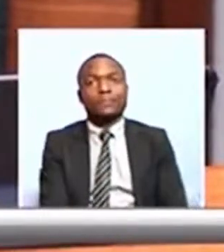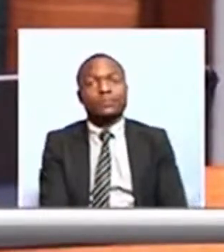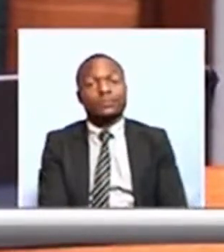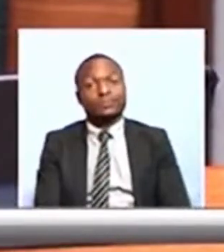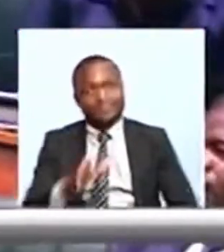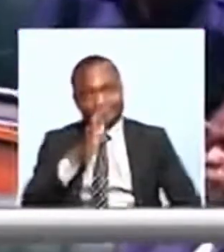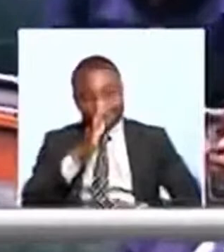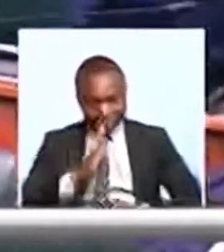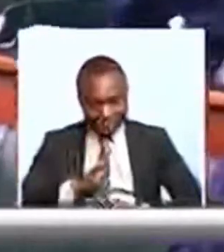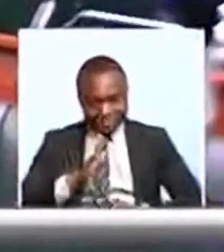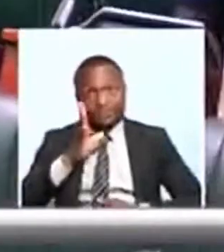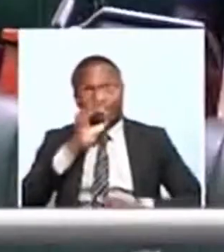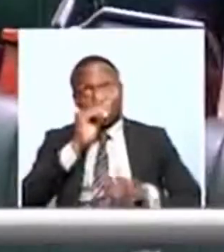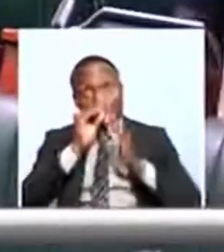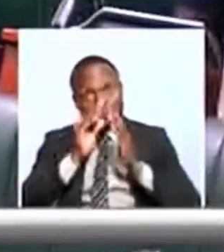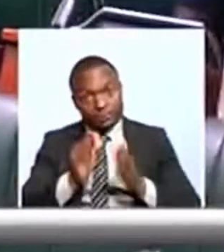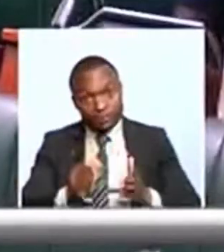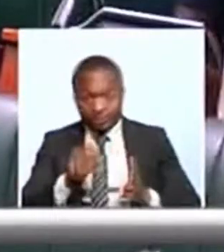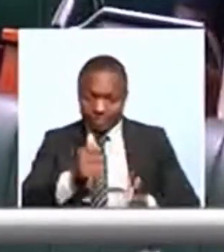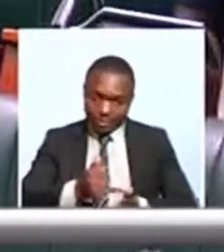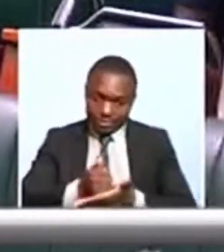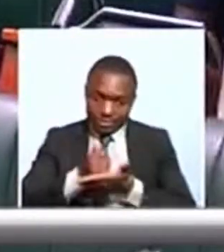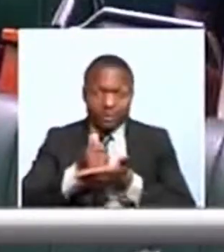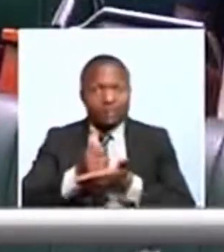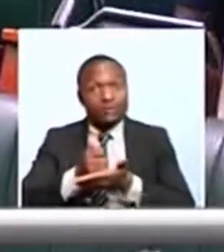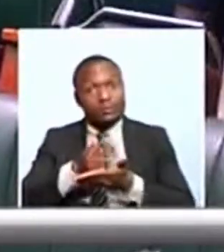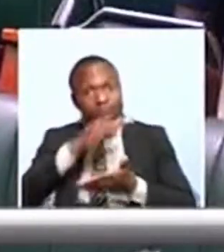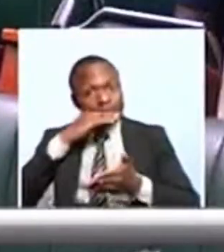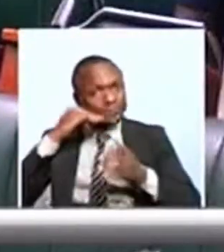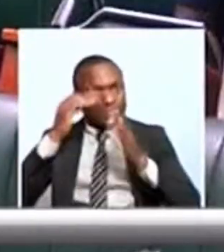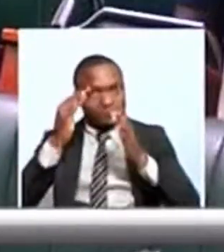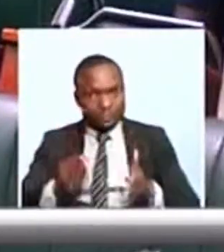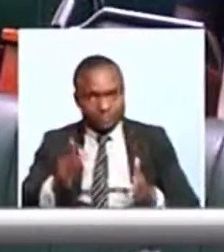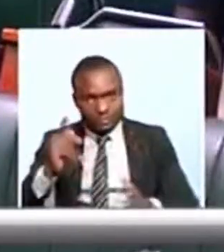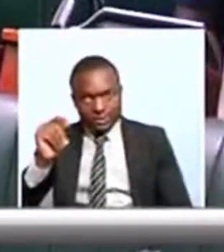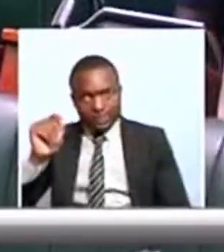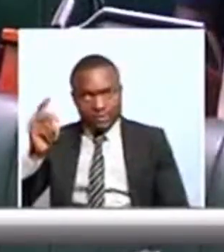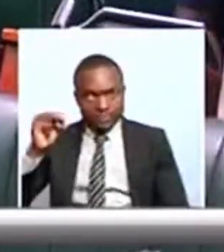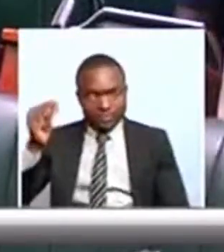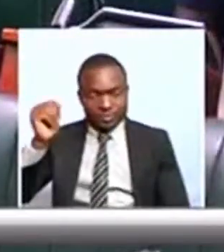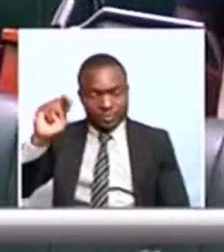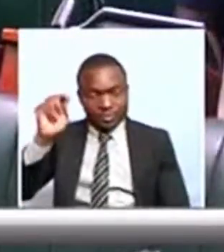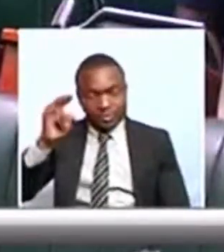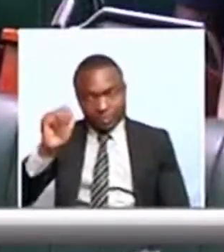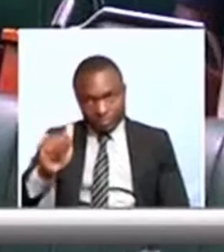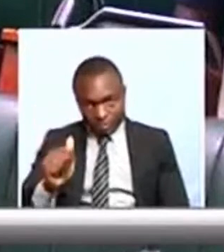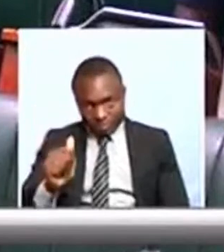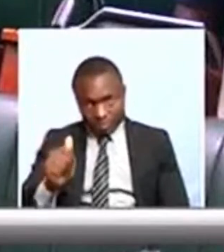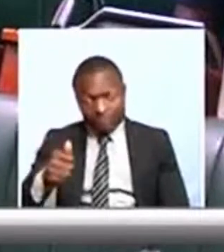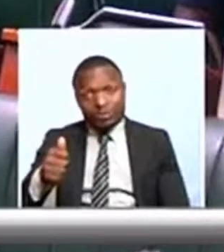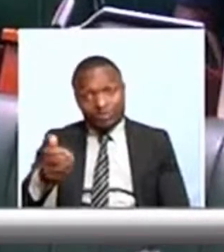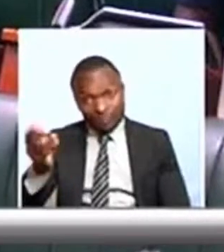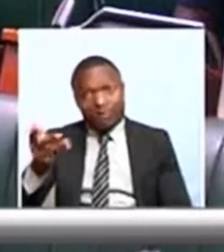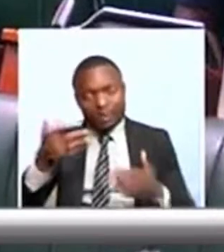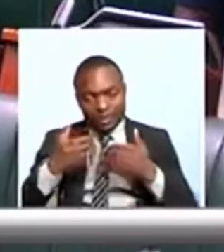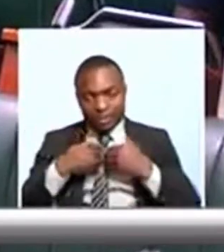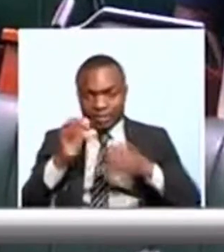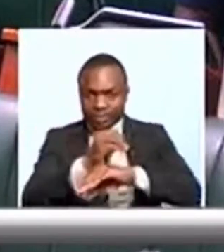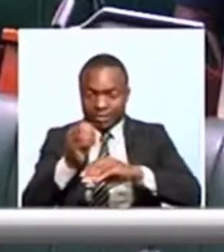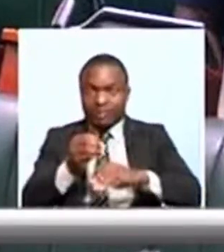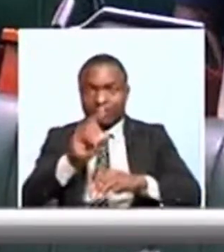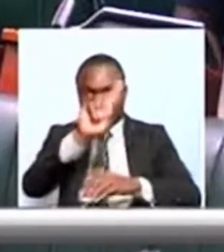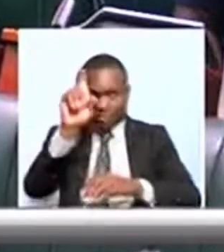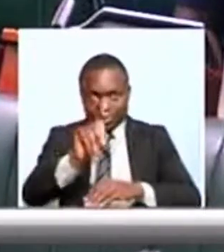Madam Speaker, on behalf of the farmers in Katoka Mema, I have the privilege to ask question number 7. Thank